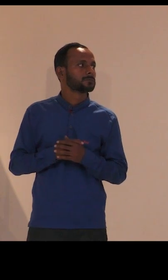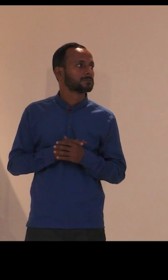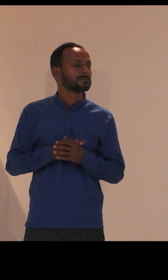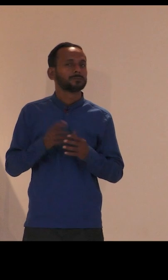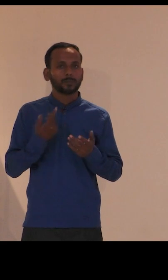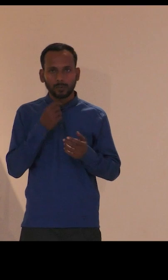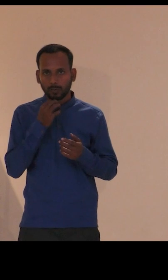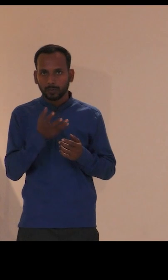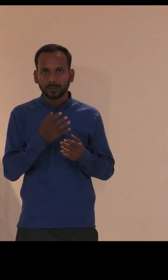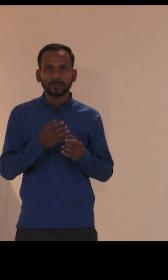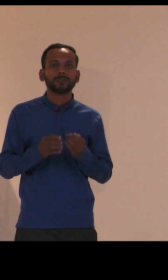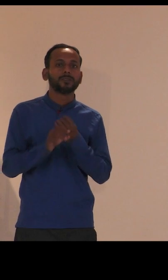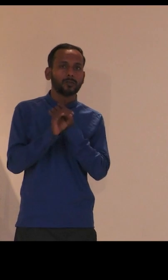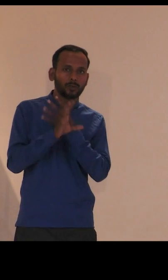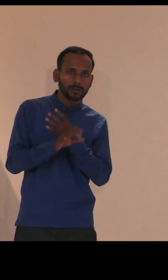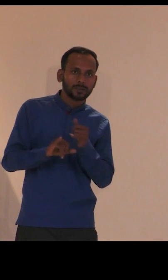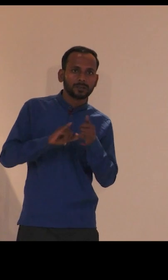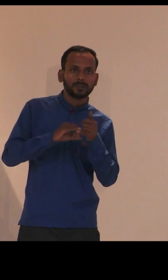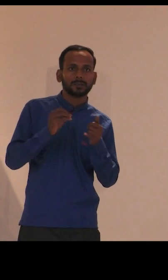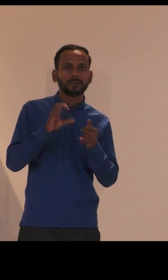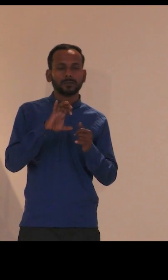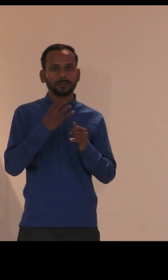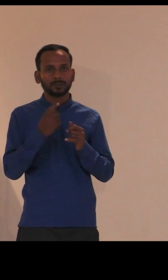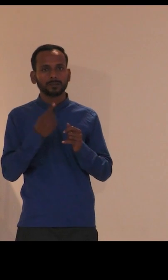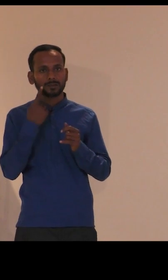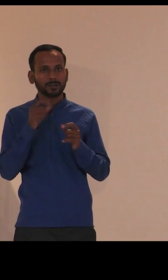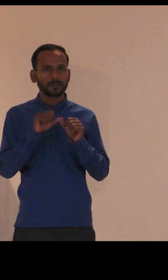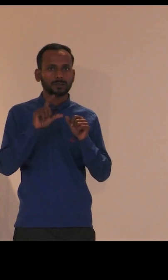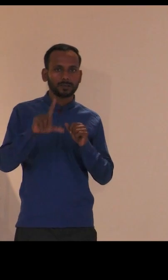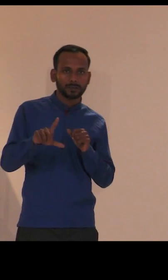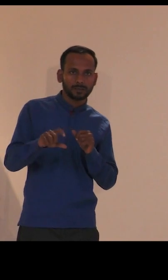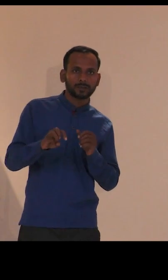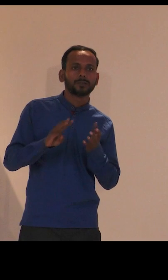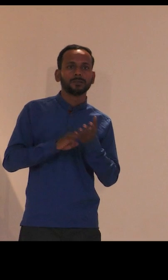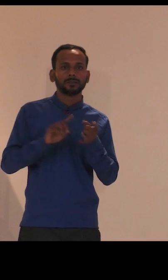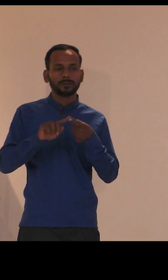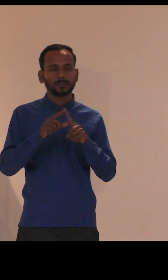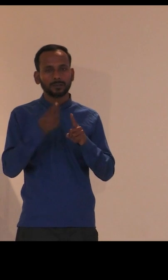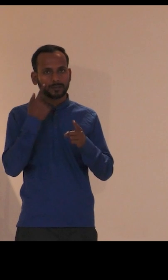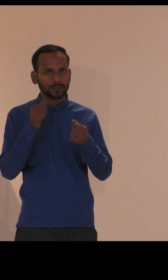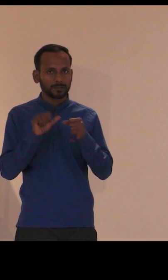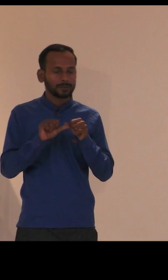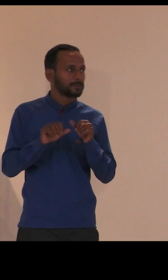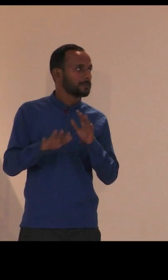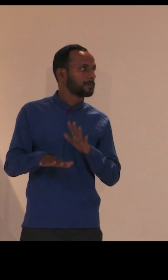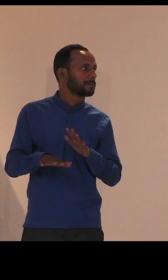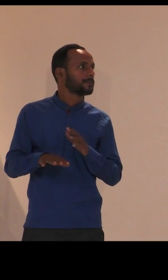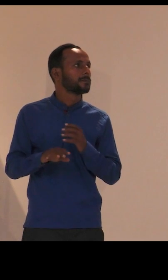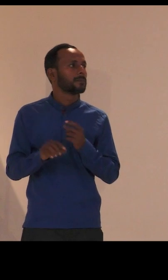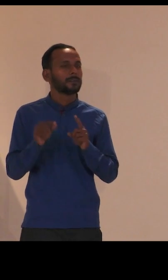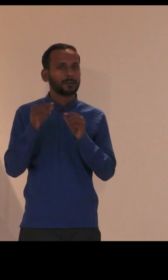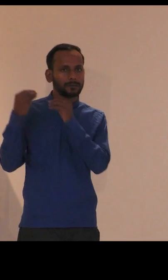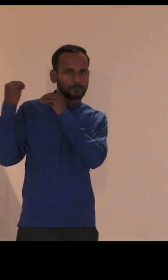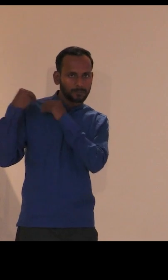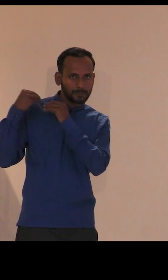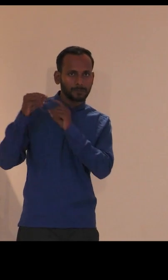And of course there's social media, which PARI Network is the handle for our social media. And the other